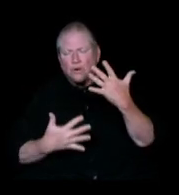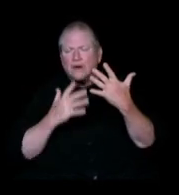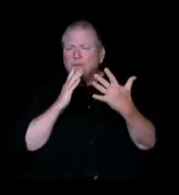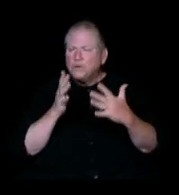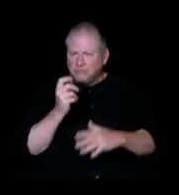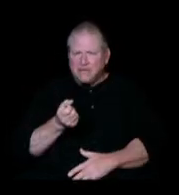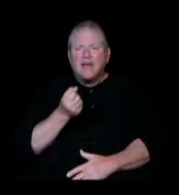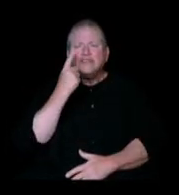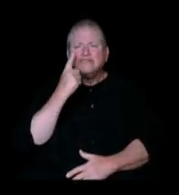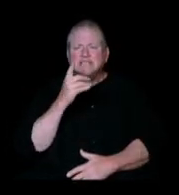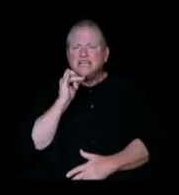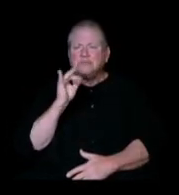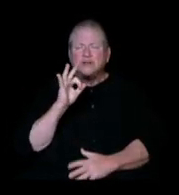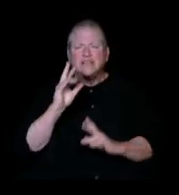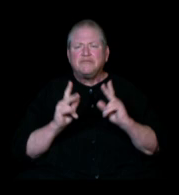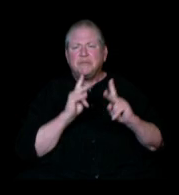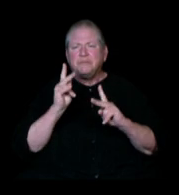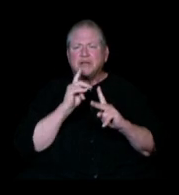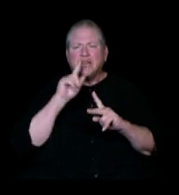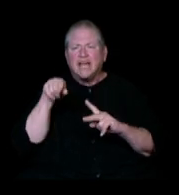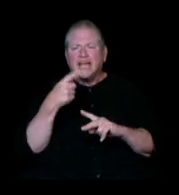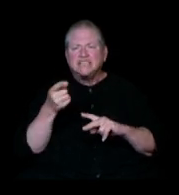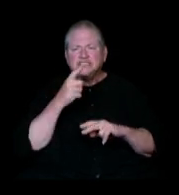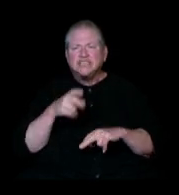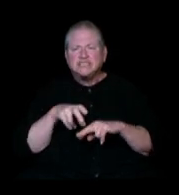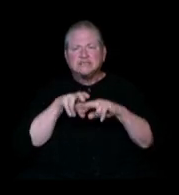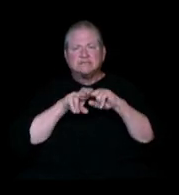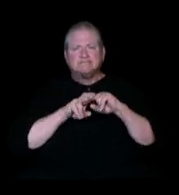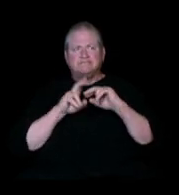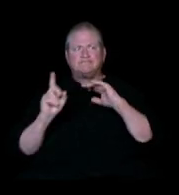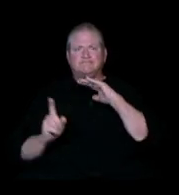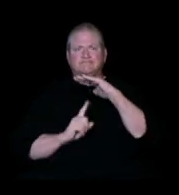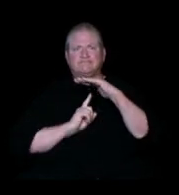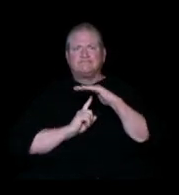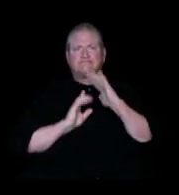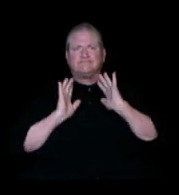had chosen to simply ride out these crises, tuned out and isolated.